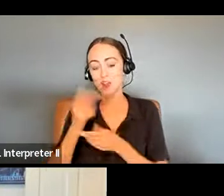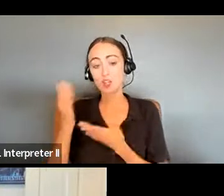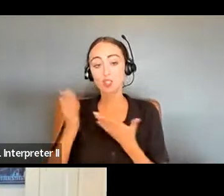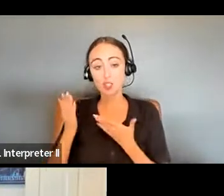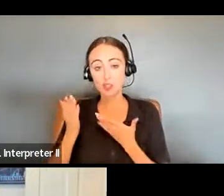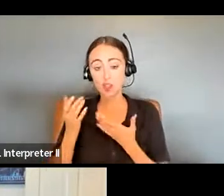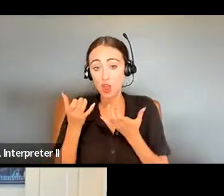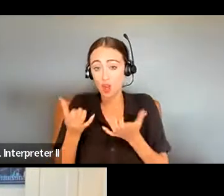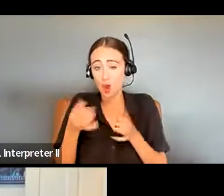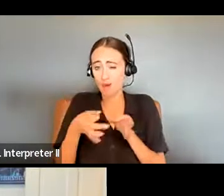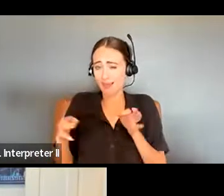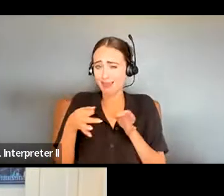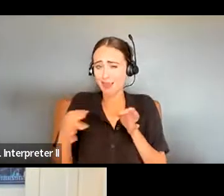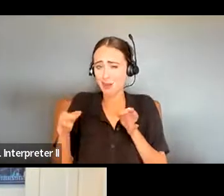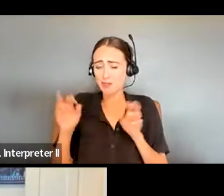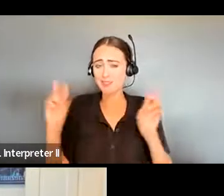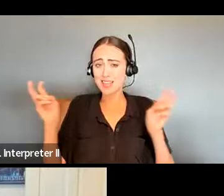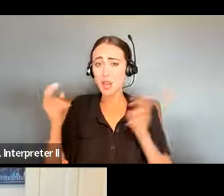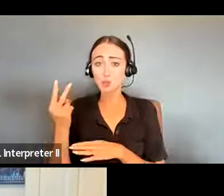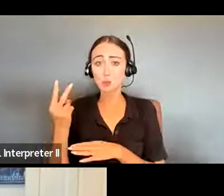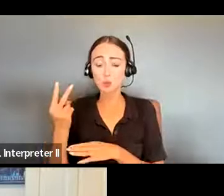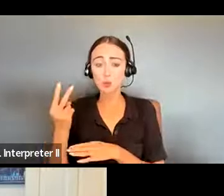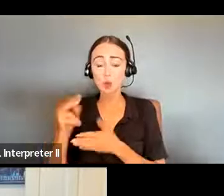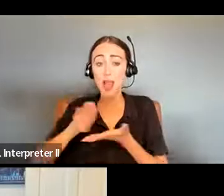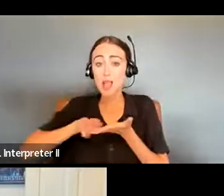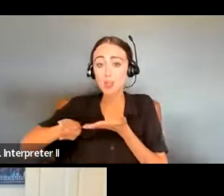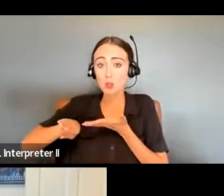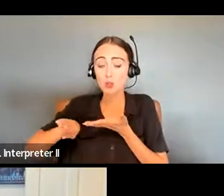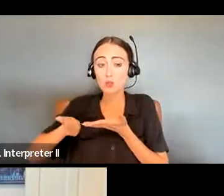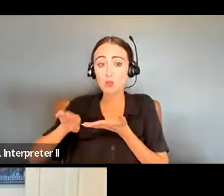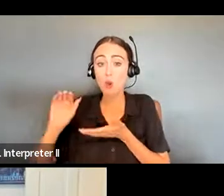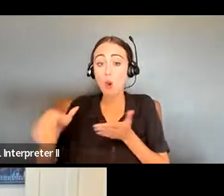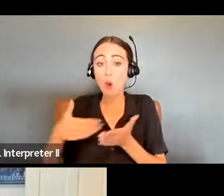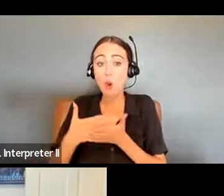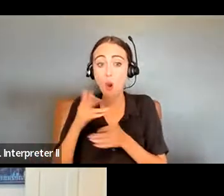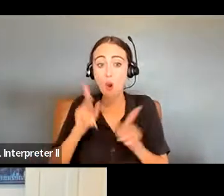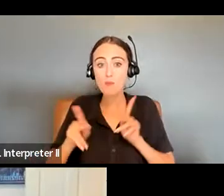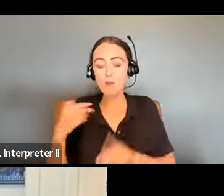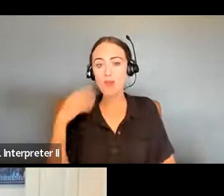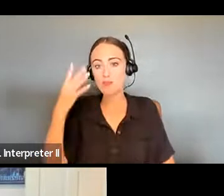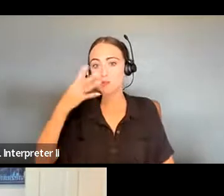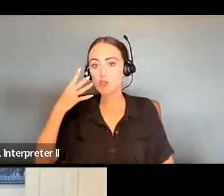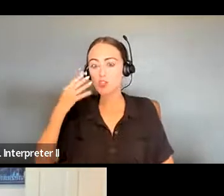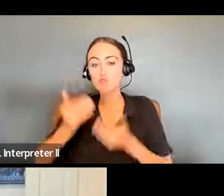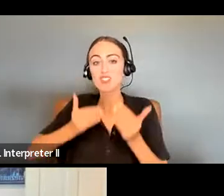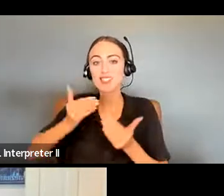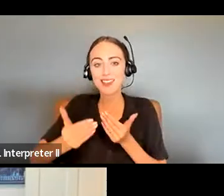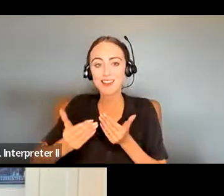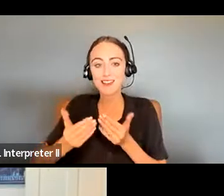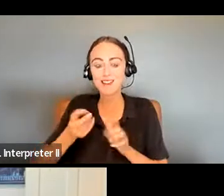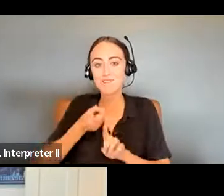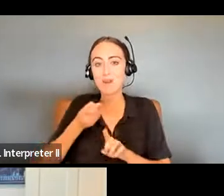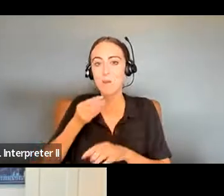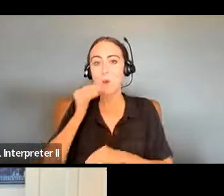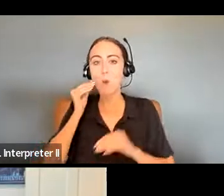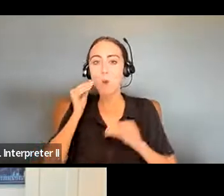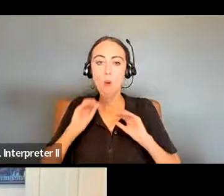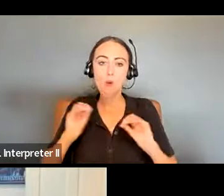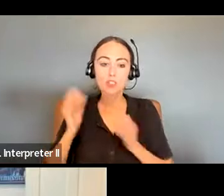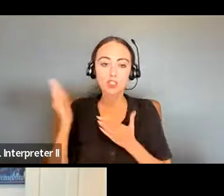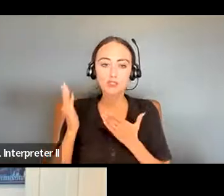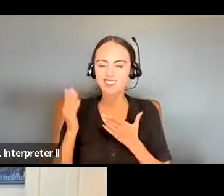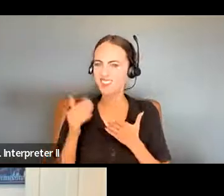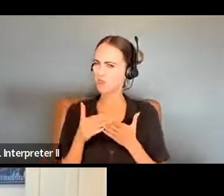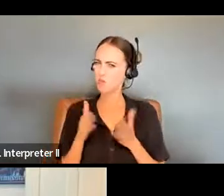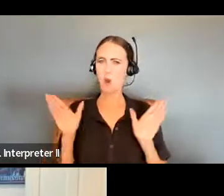The current language of Title II excludes all people who have an immigration proceeding from our homeless services, and that is too